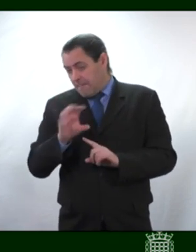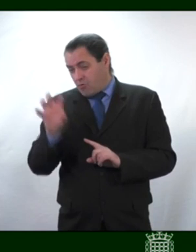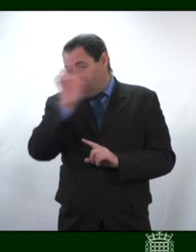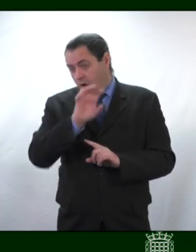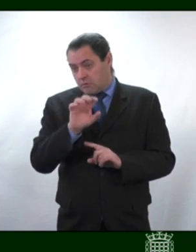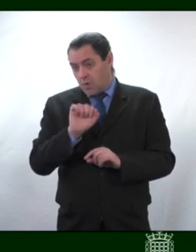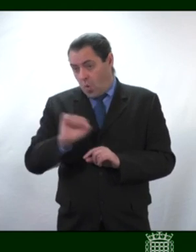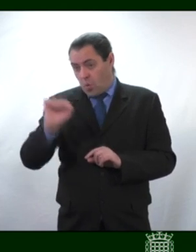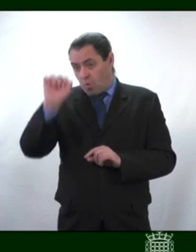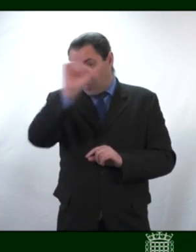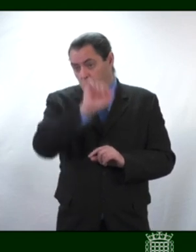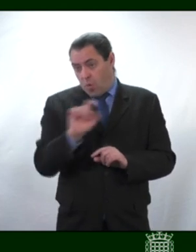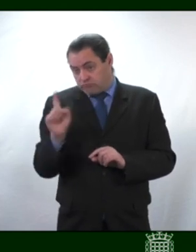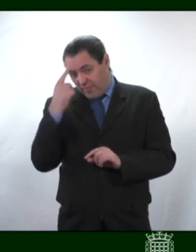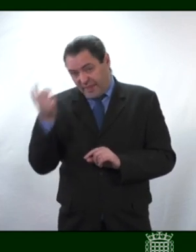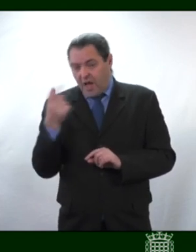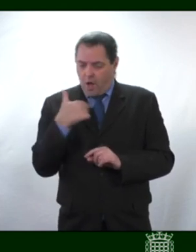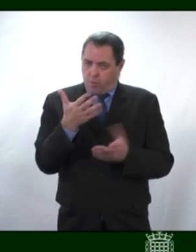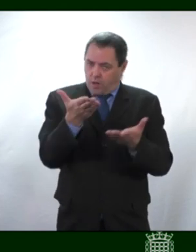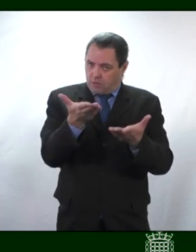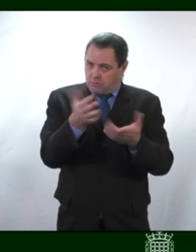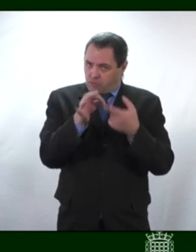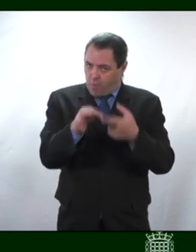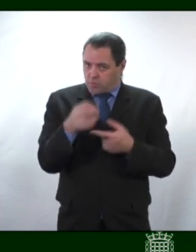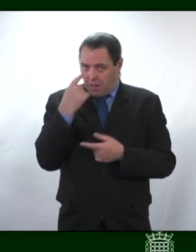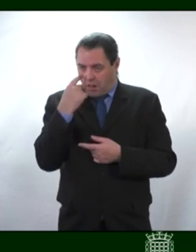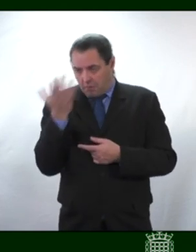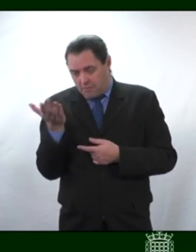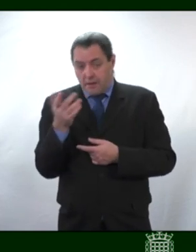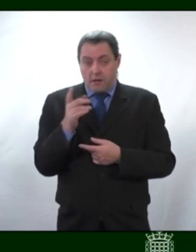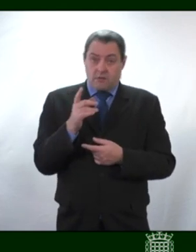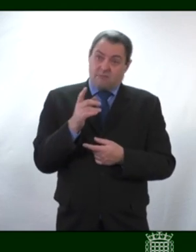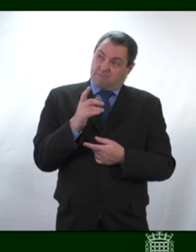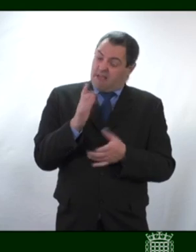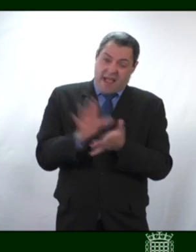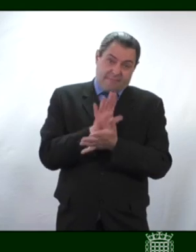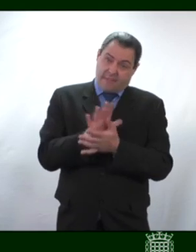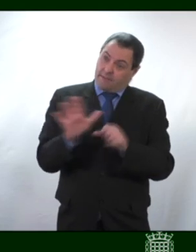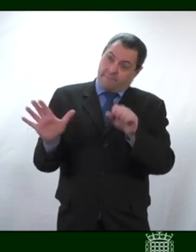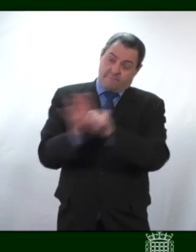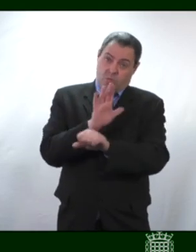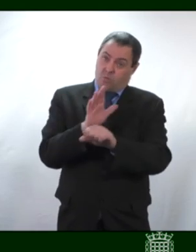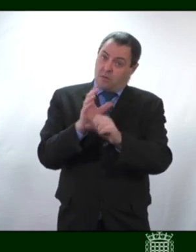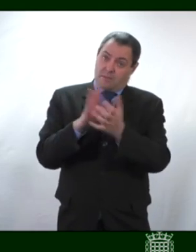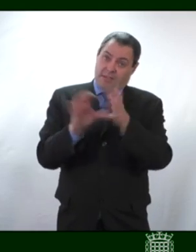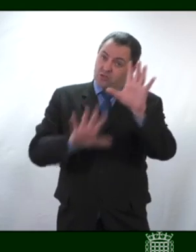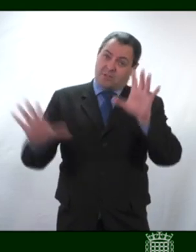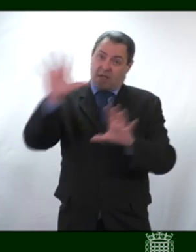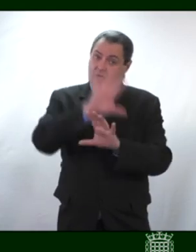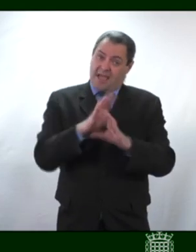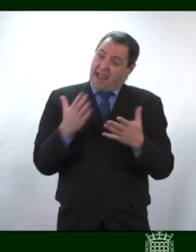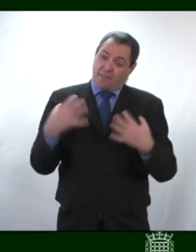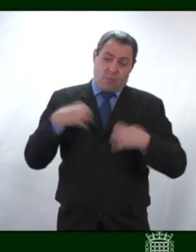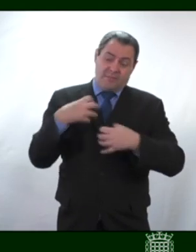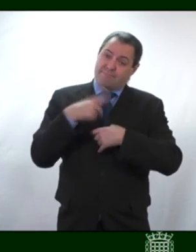borough-by-borough approach. We remain open to a GM-wide approach, but so far we haven't been able to get the agreement